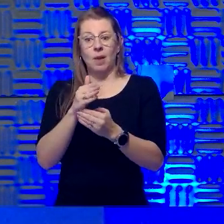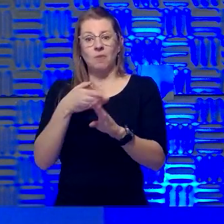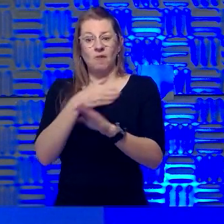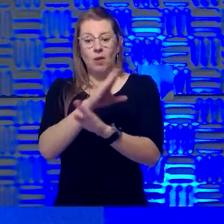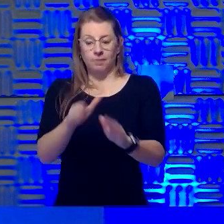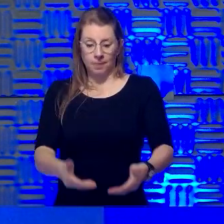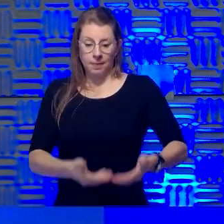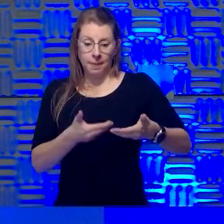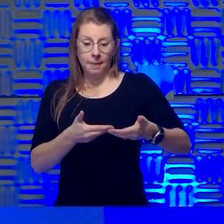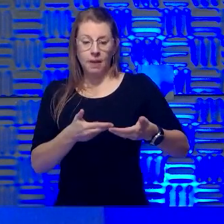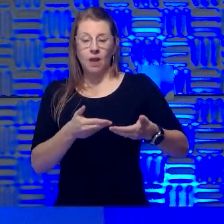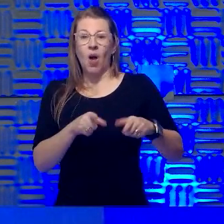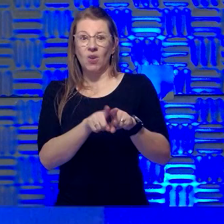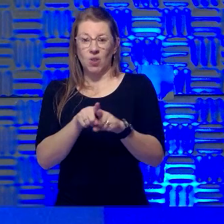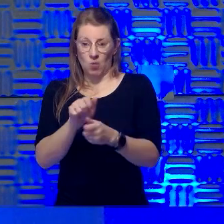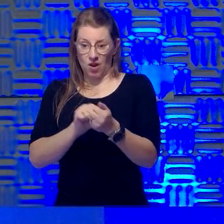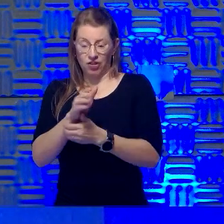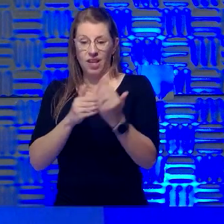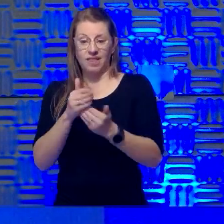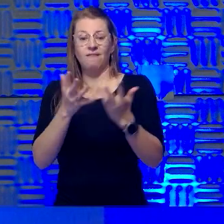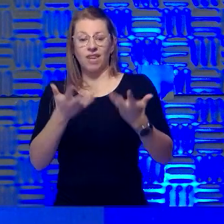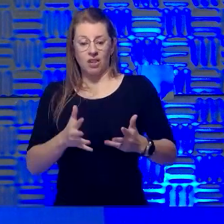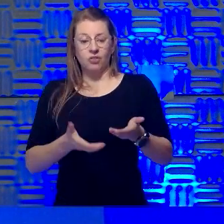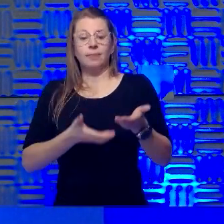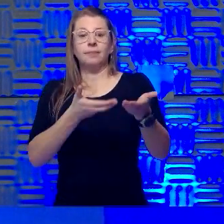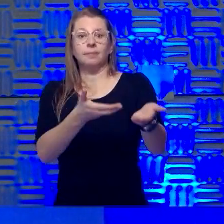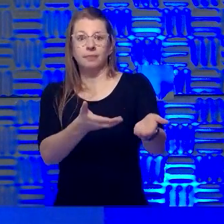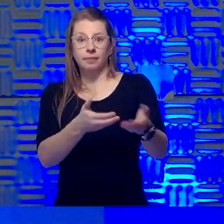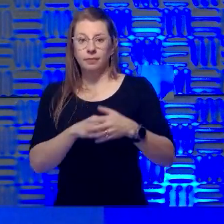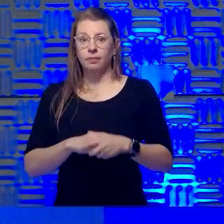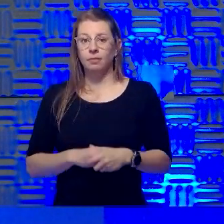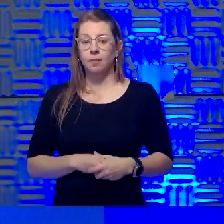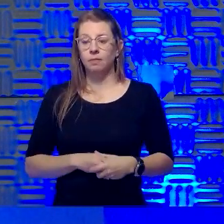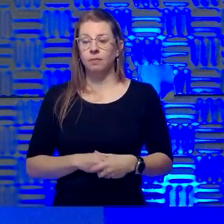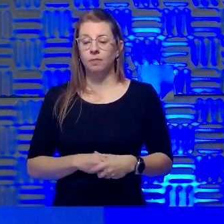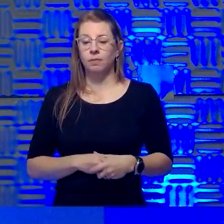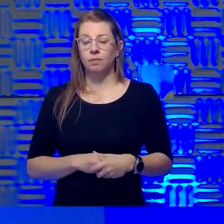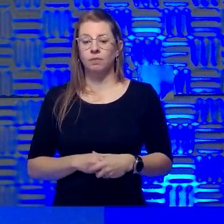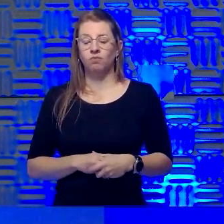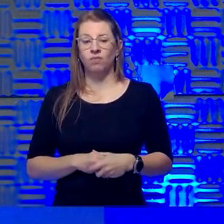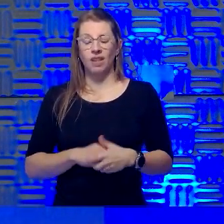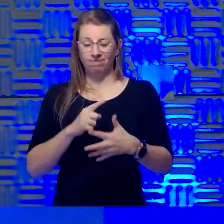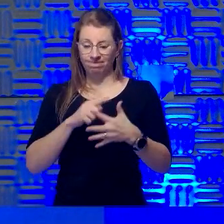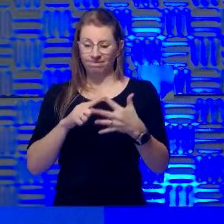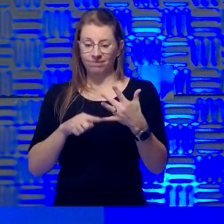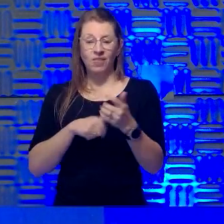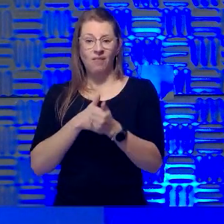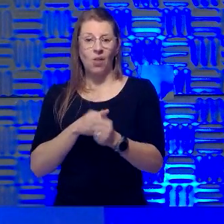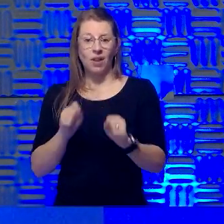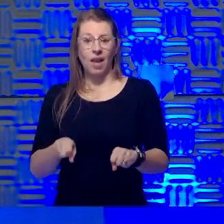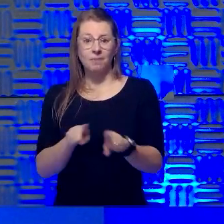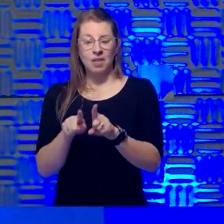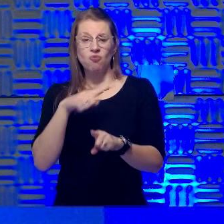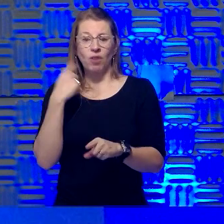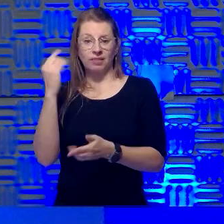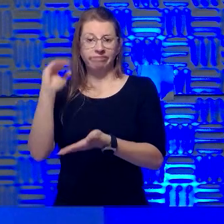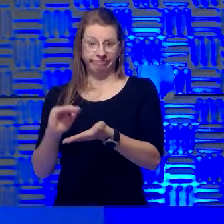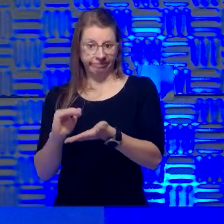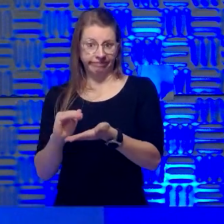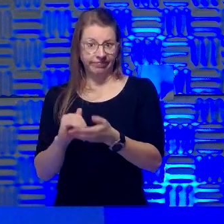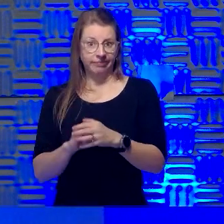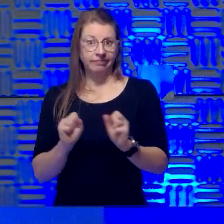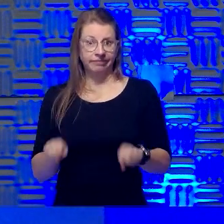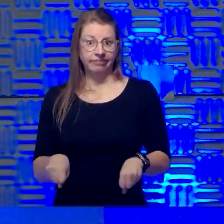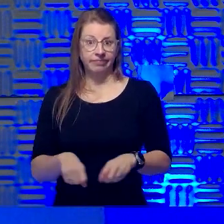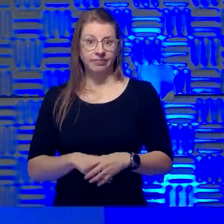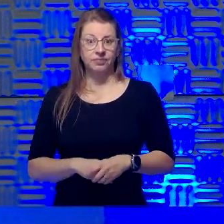baby and after getting done, things of that nature. If you can do all these little steps, and there's various ones like that, you can certainly lower your risk, because we